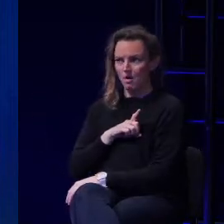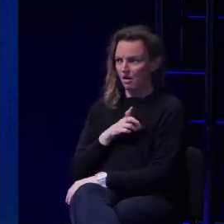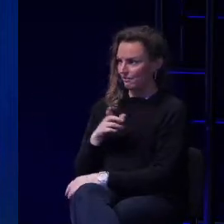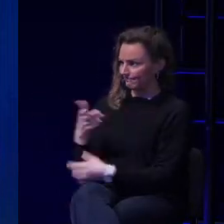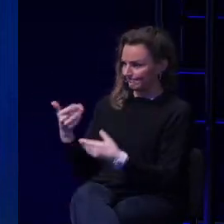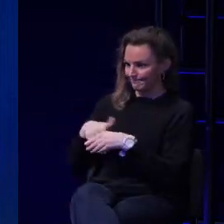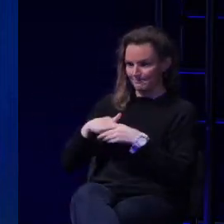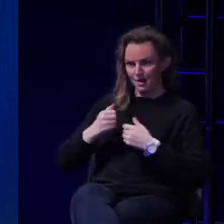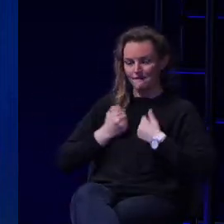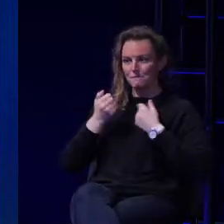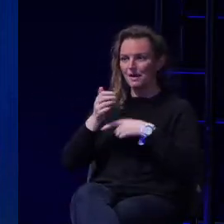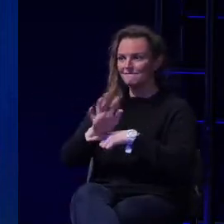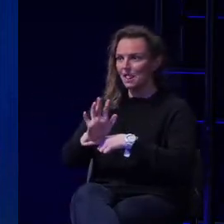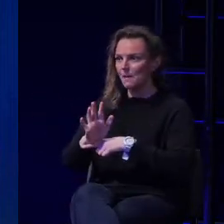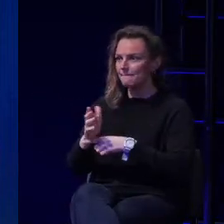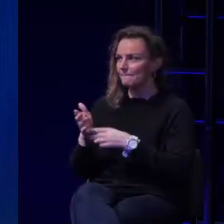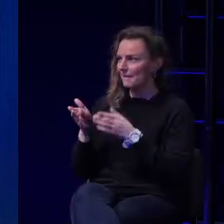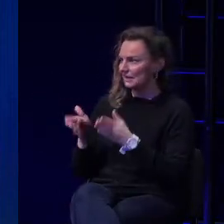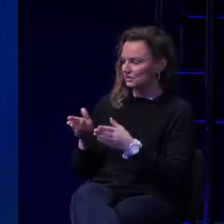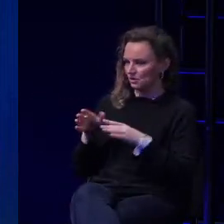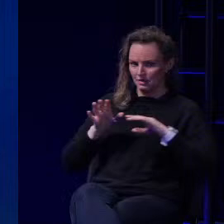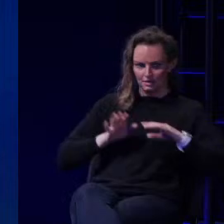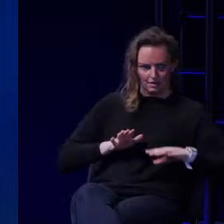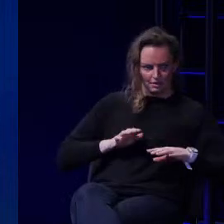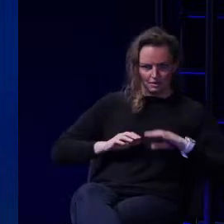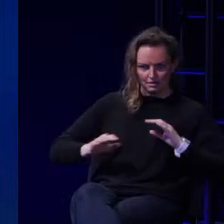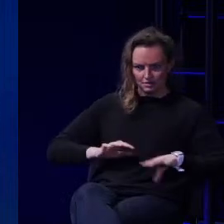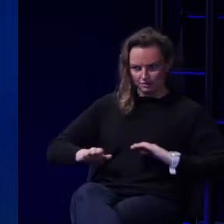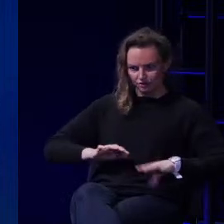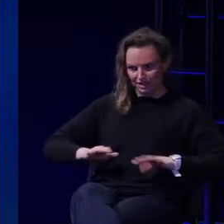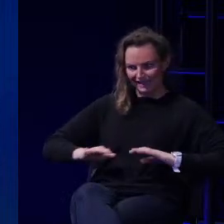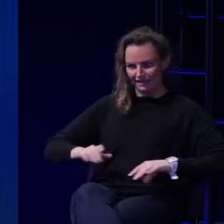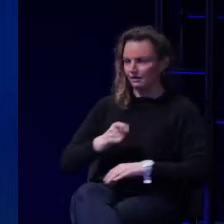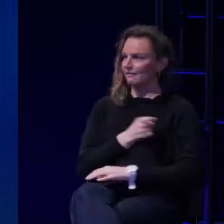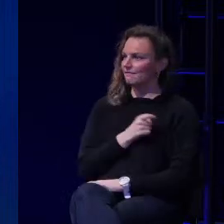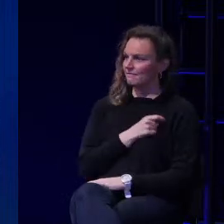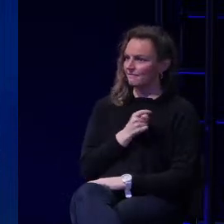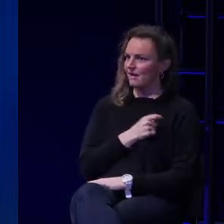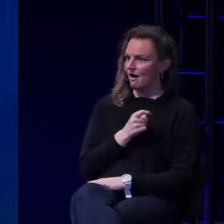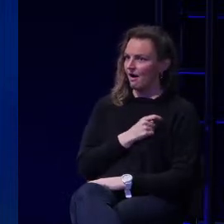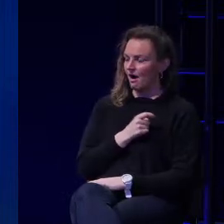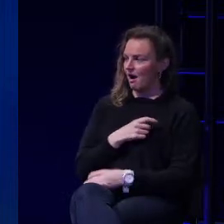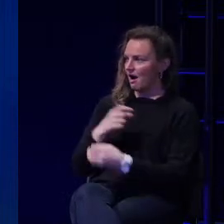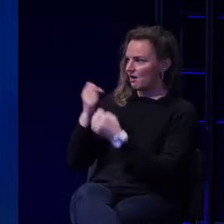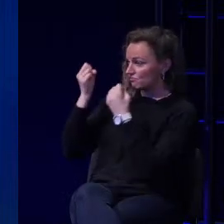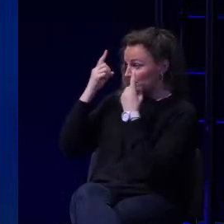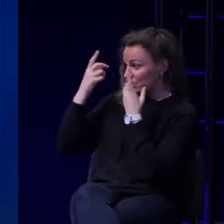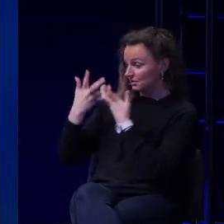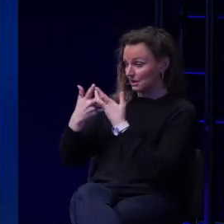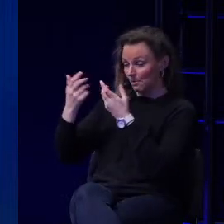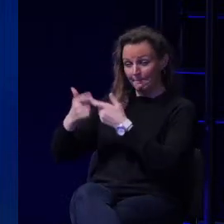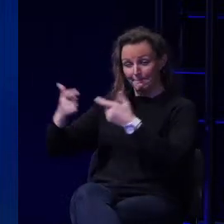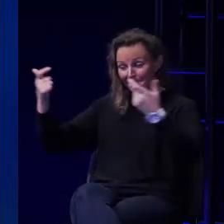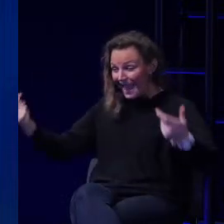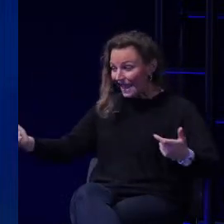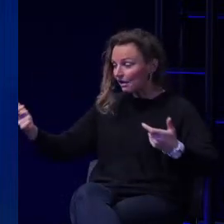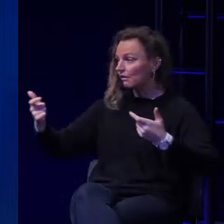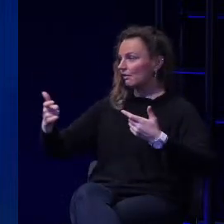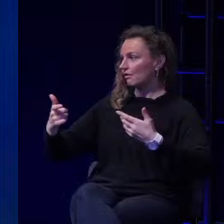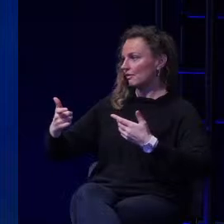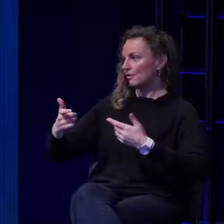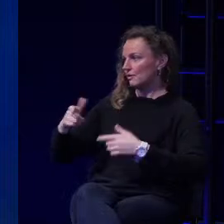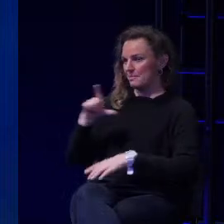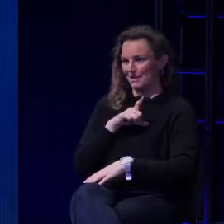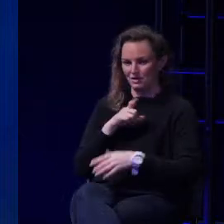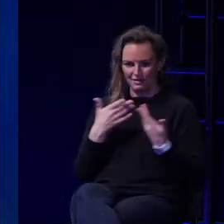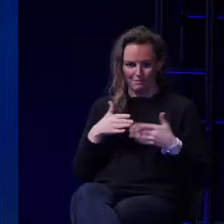on a stoop for a couple of minutes, because I was shaking with fear. Because I had only ever worked with a maximum